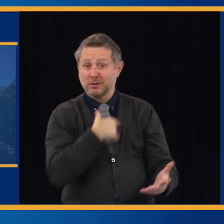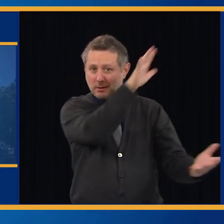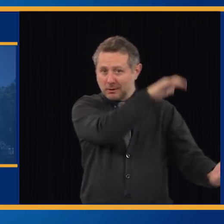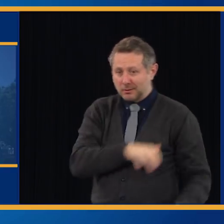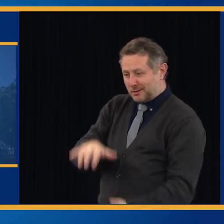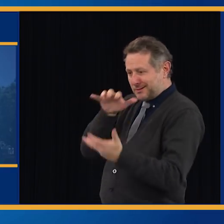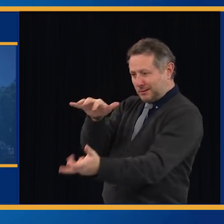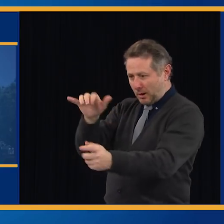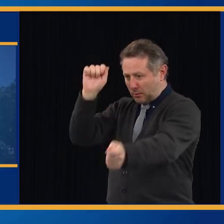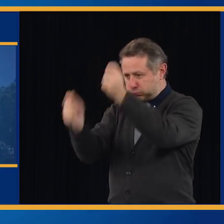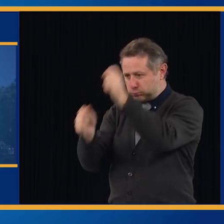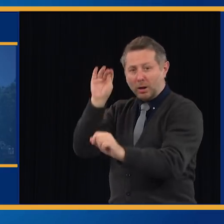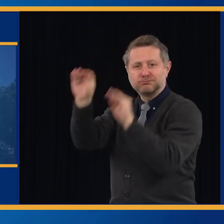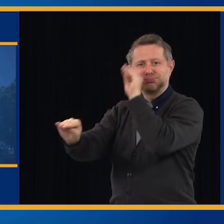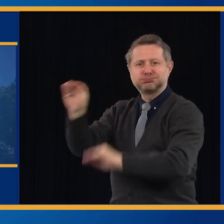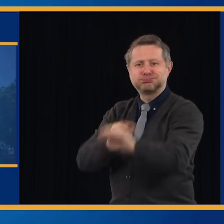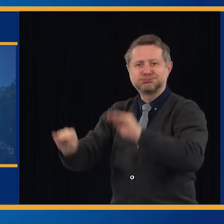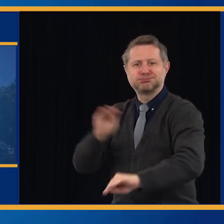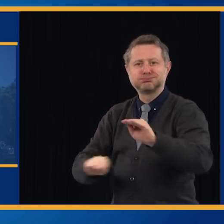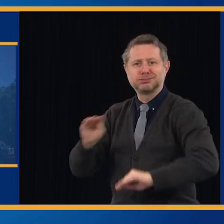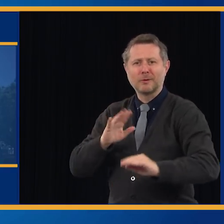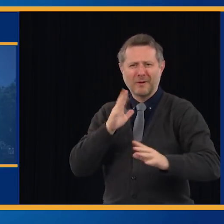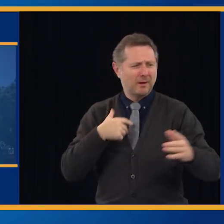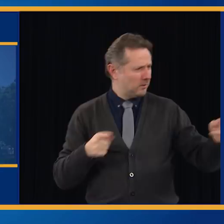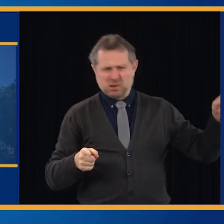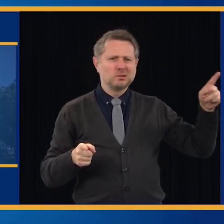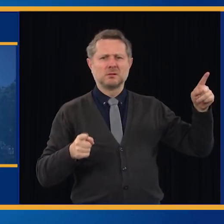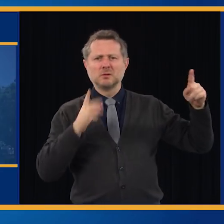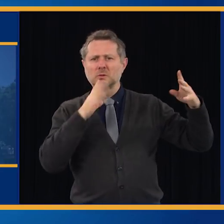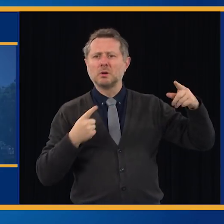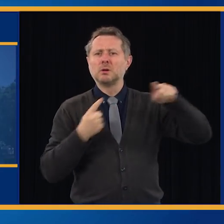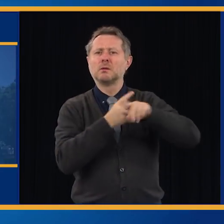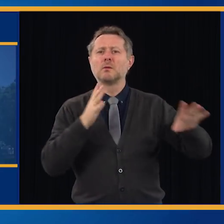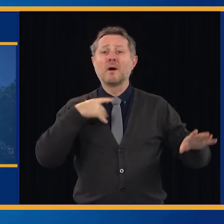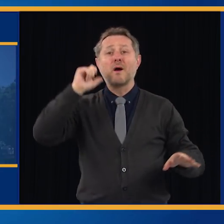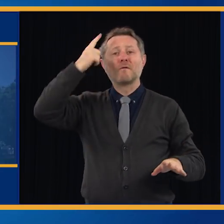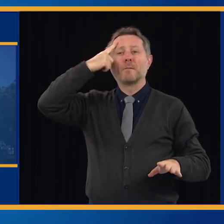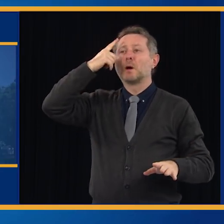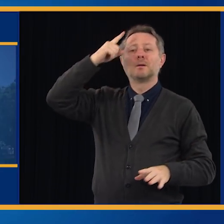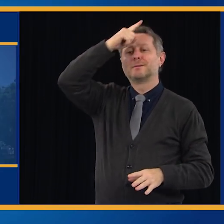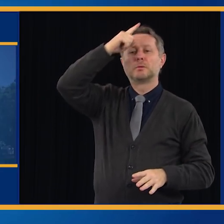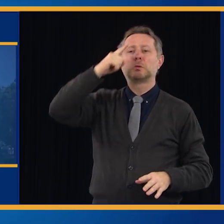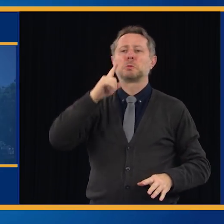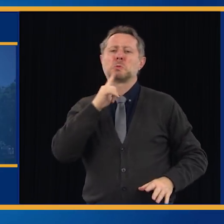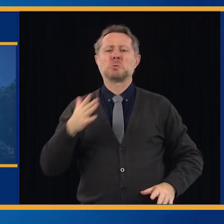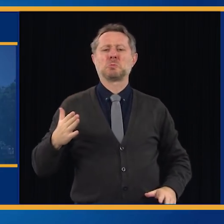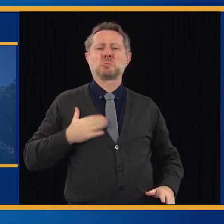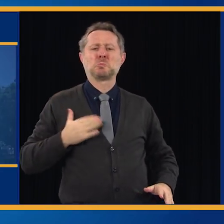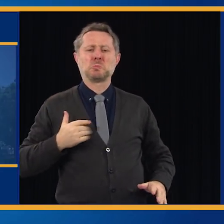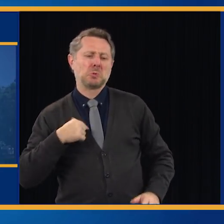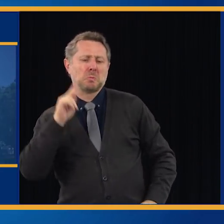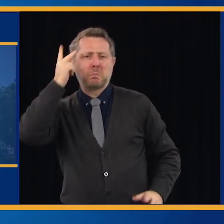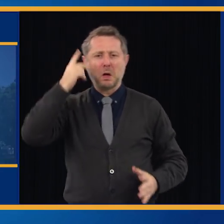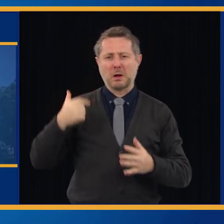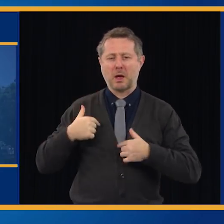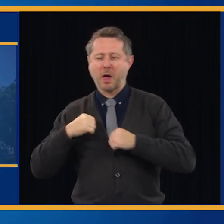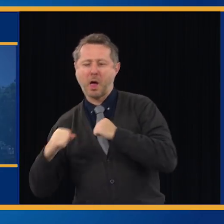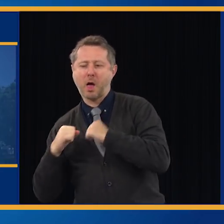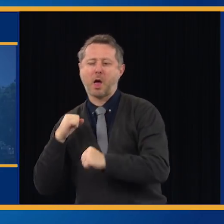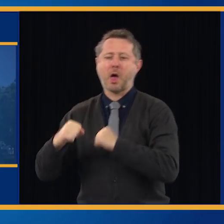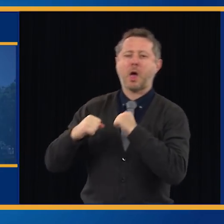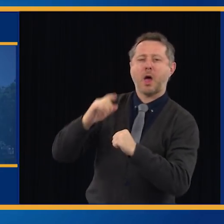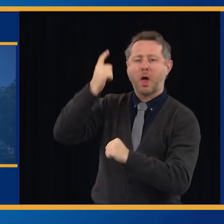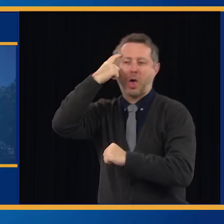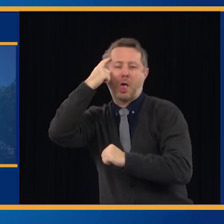do. Government is not about spouting political or philosophical opinions. Government is about running